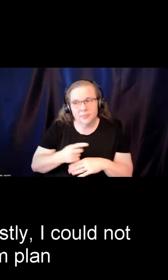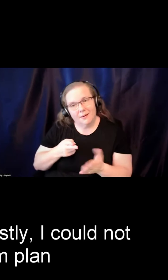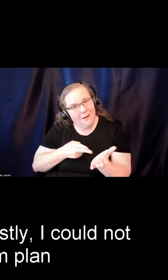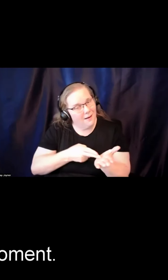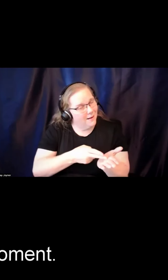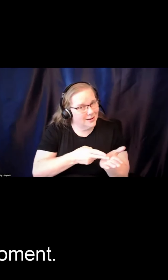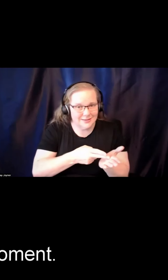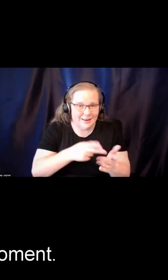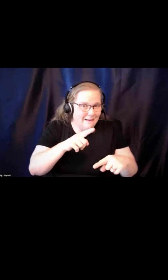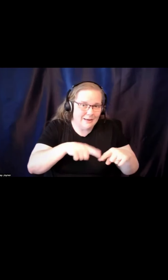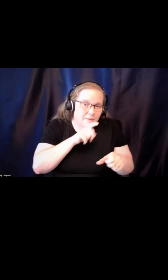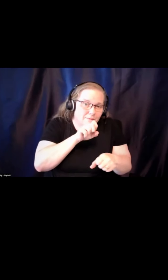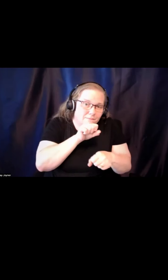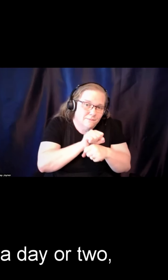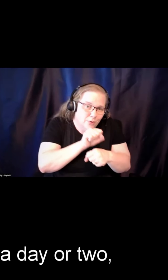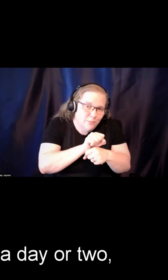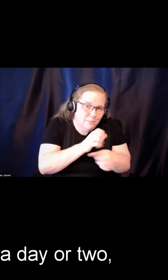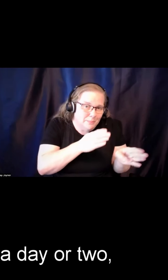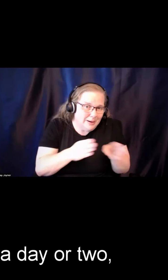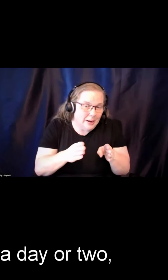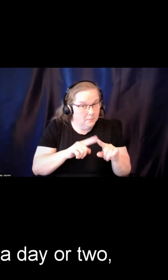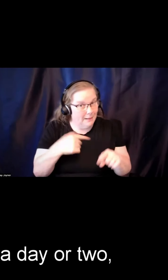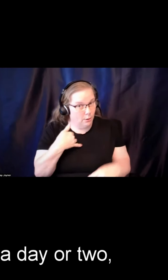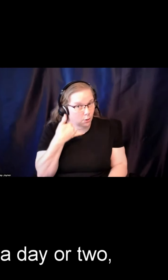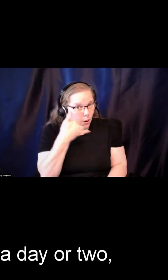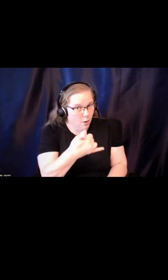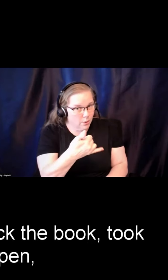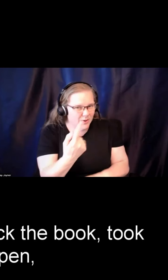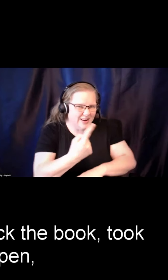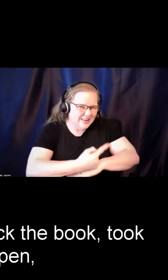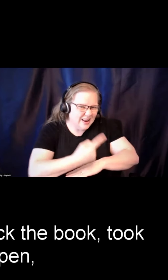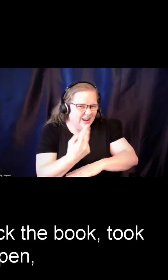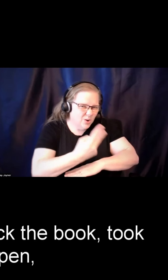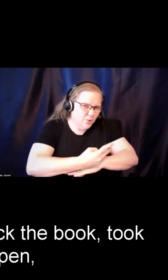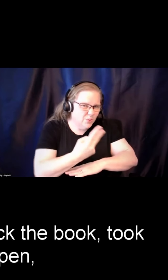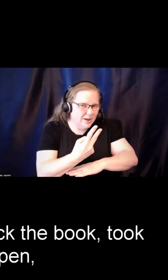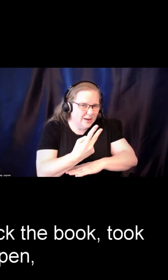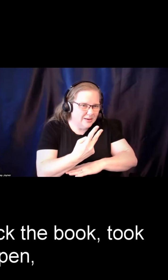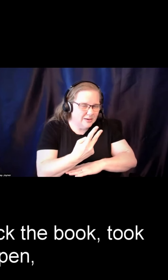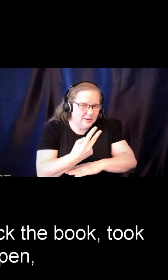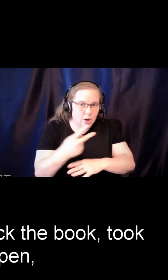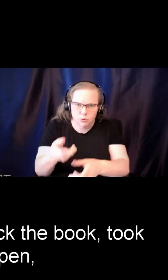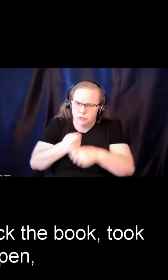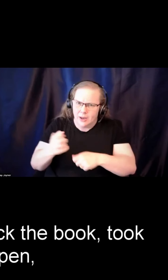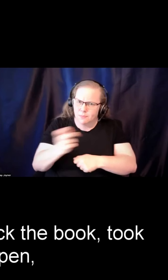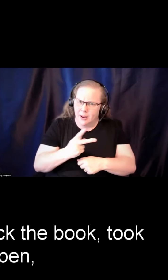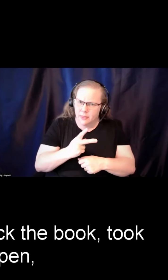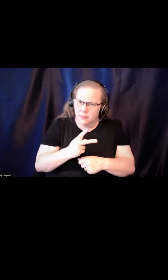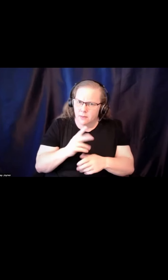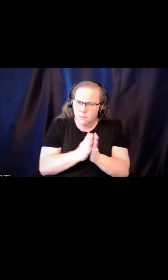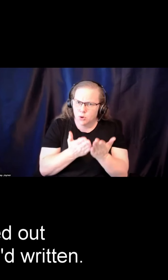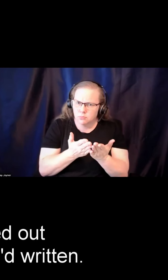make a firm plan that very moment. I could call you in a day or two, and you snatched back the book, took out